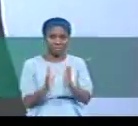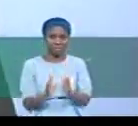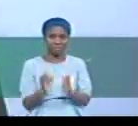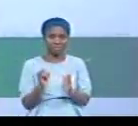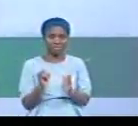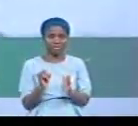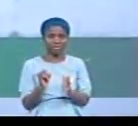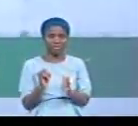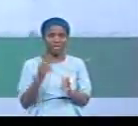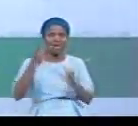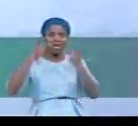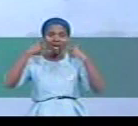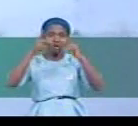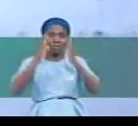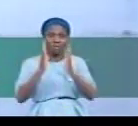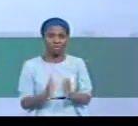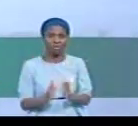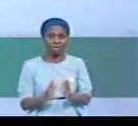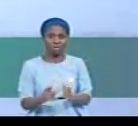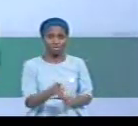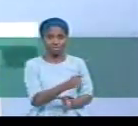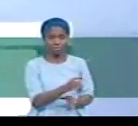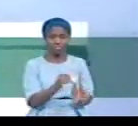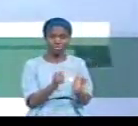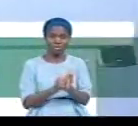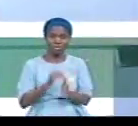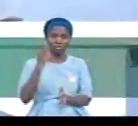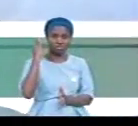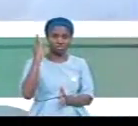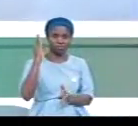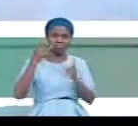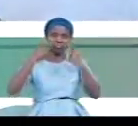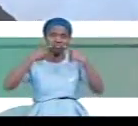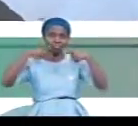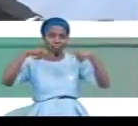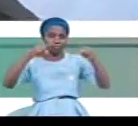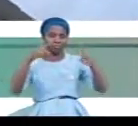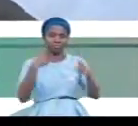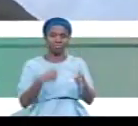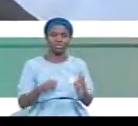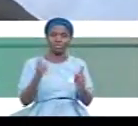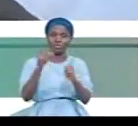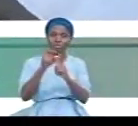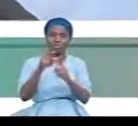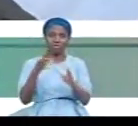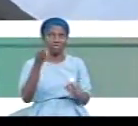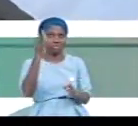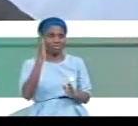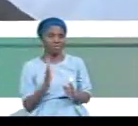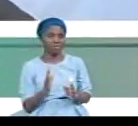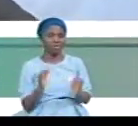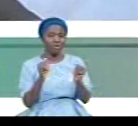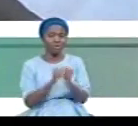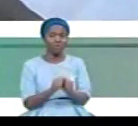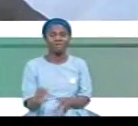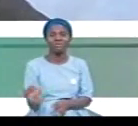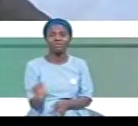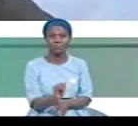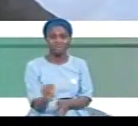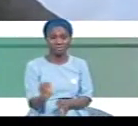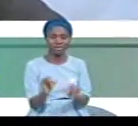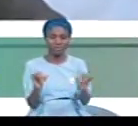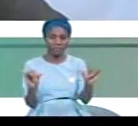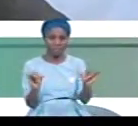proclaimers, those who declare the word of God with the same